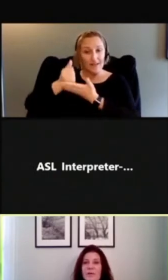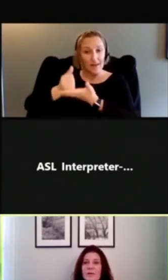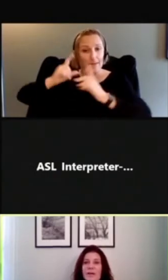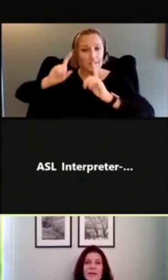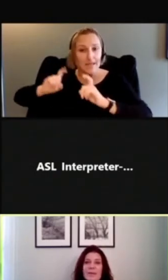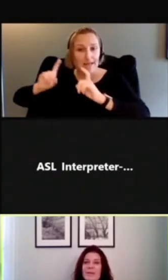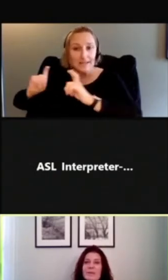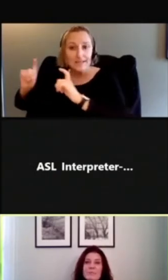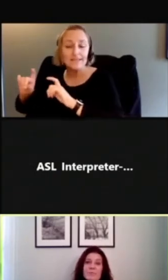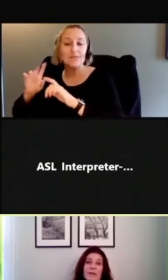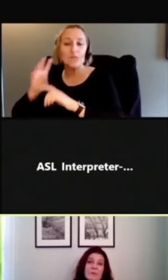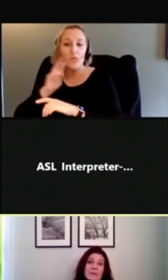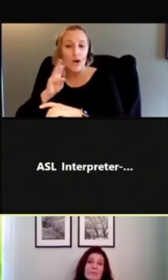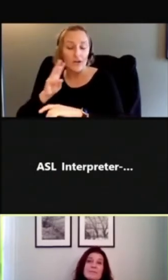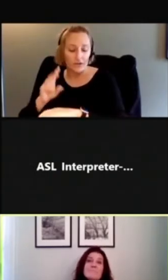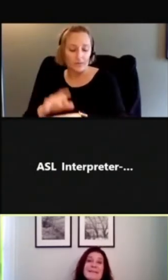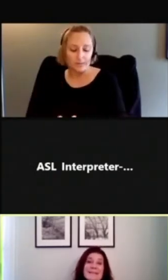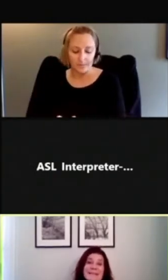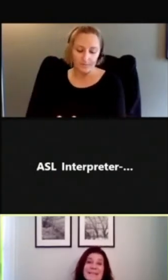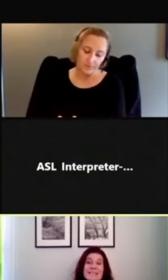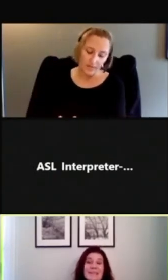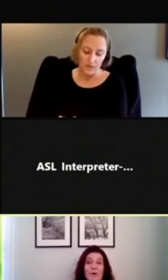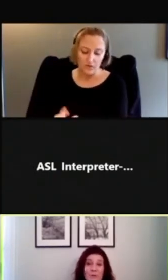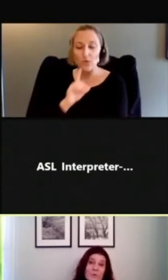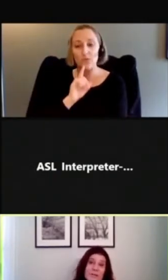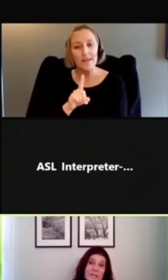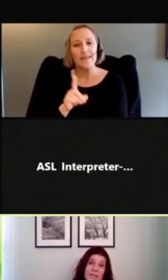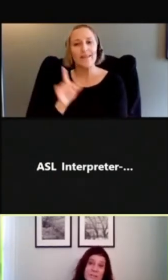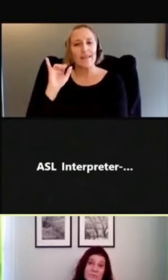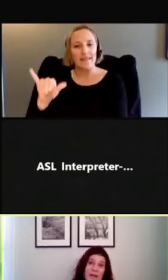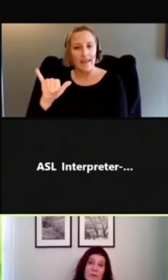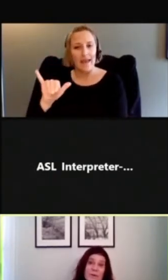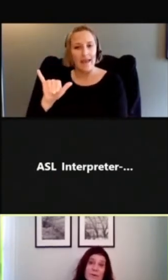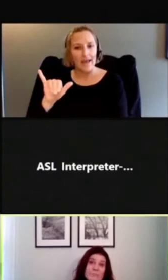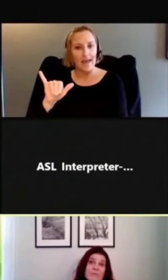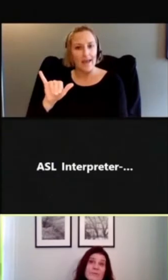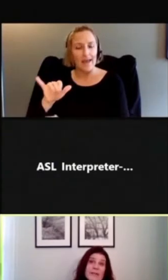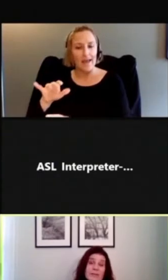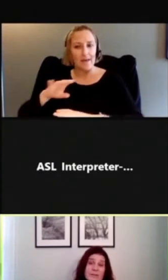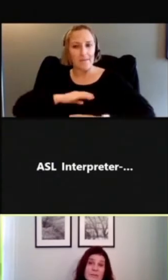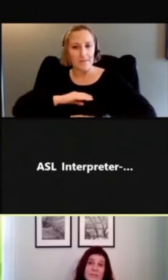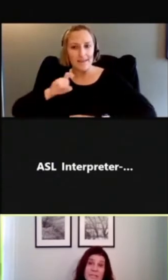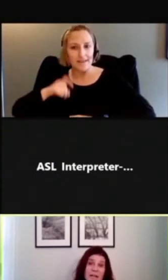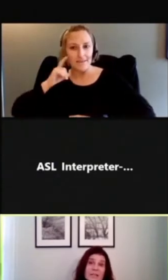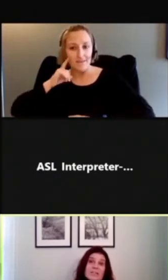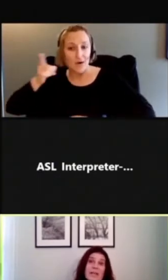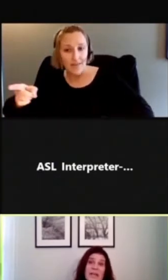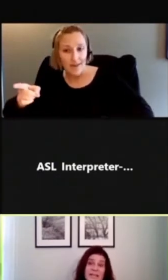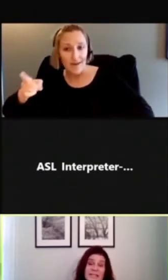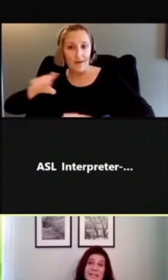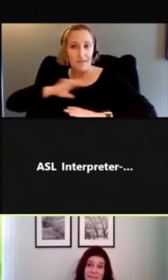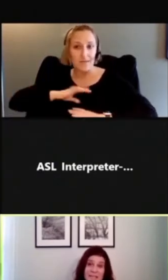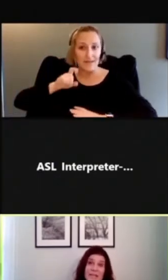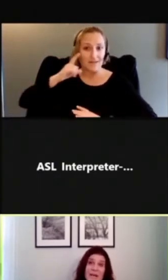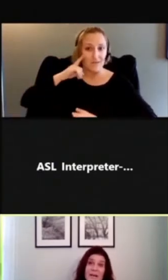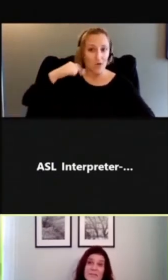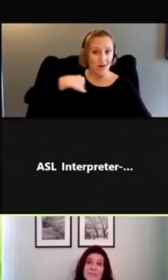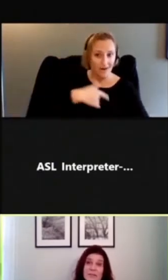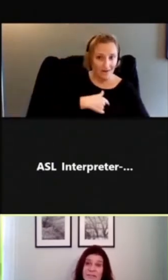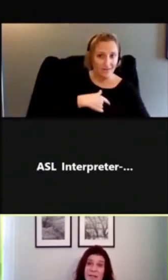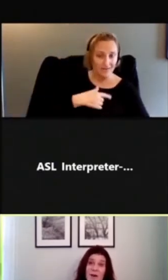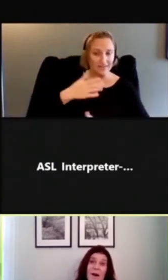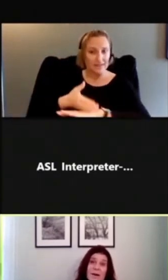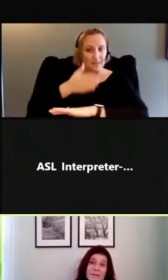students. So, I mean, it really was meeting the needs of both organizations, right? We were improving the health literacy knowledge and safety